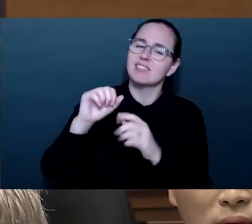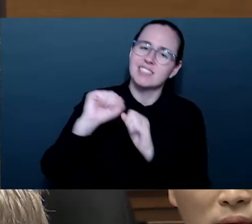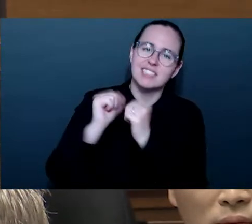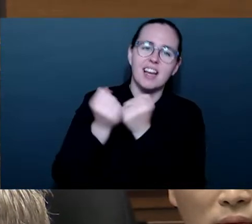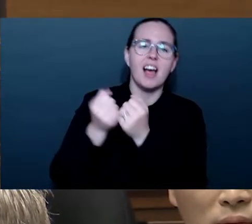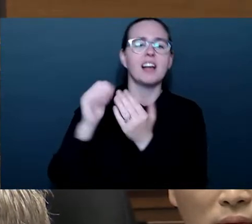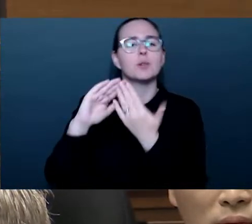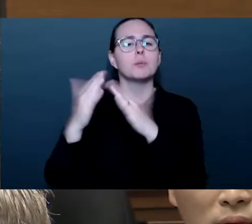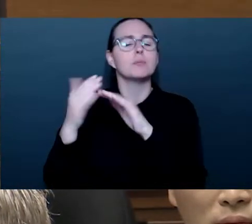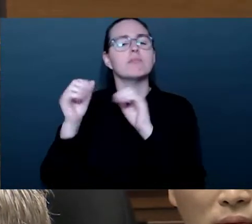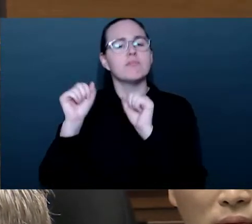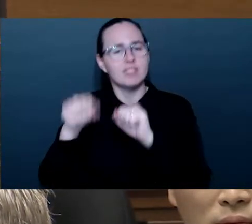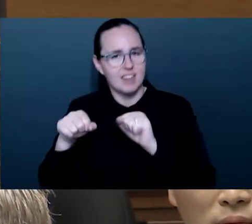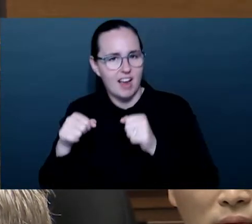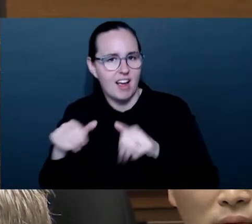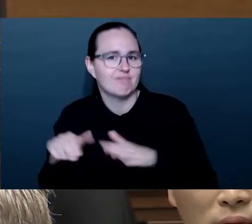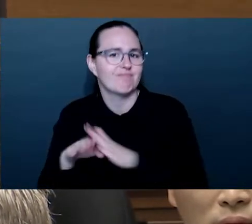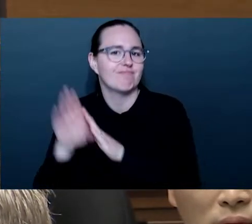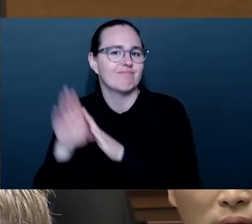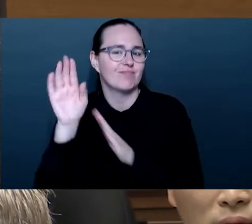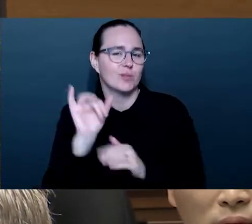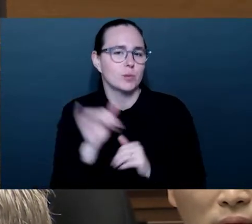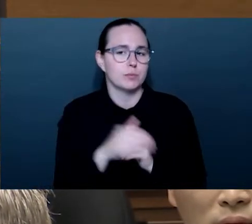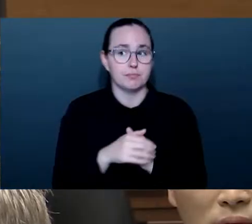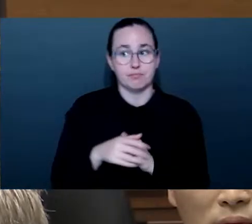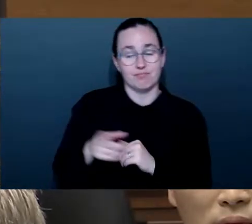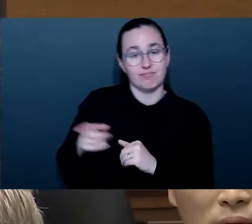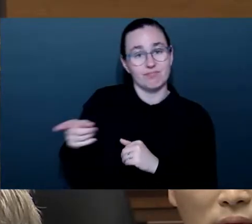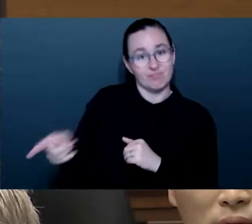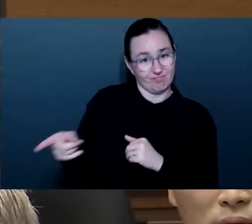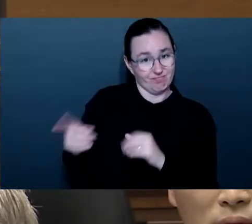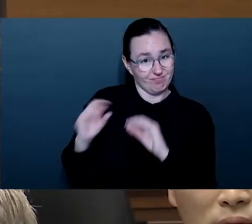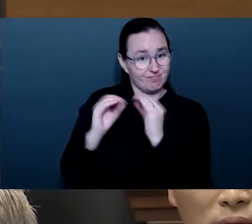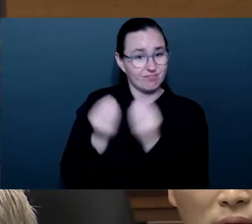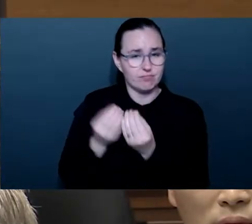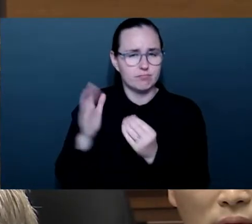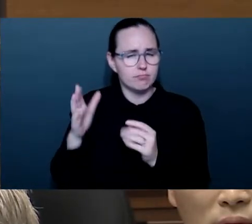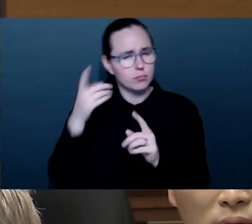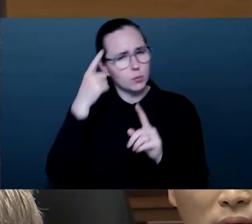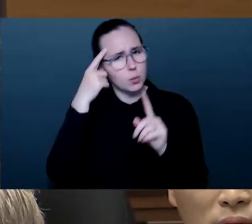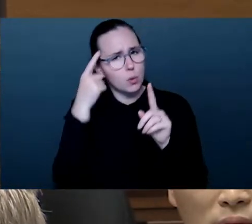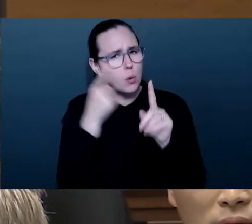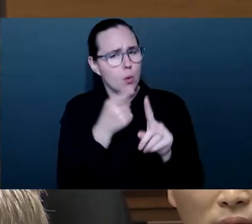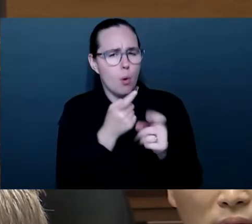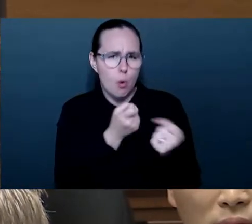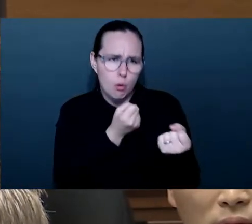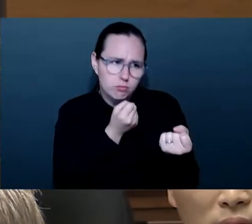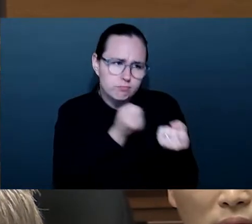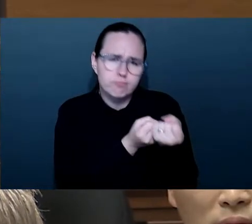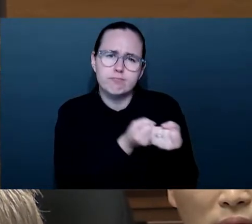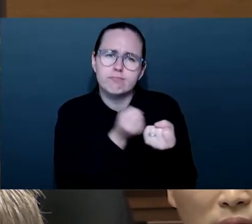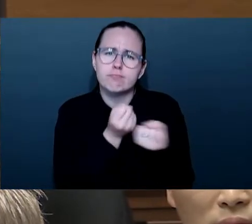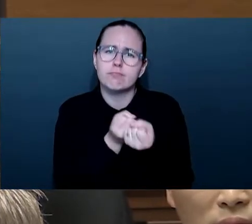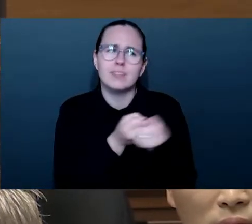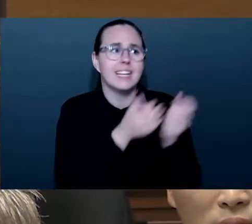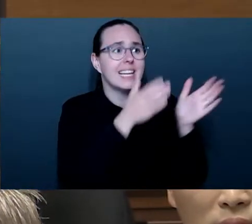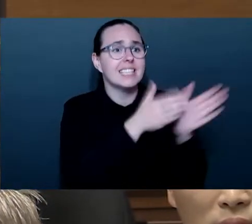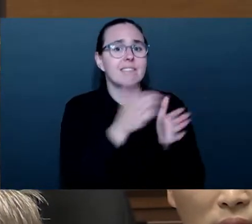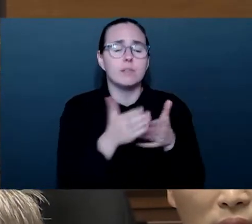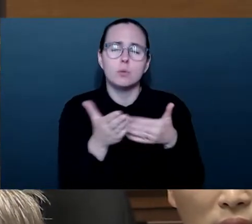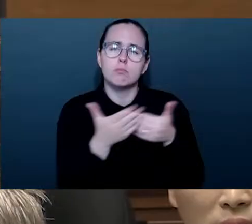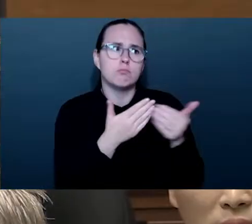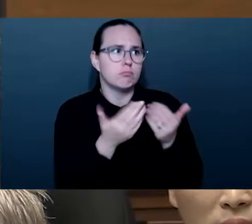circumstance, has access to the resources and support they need. Their programs not only address immediate needs, such as